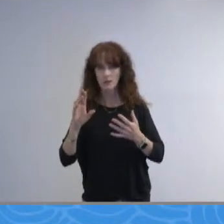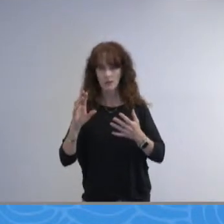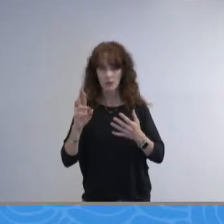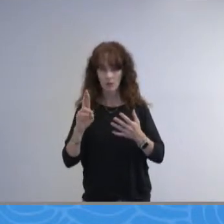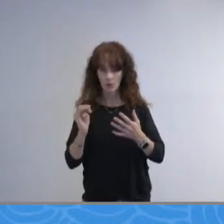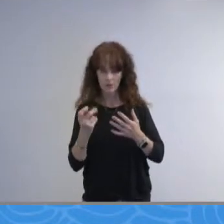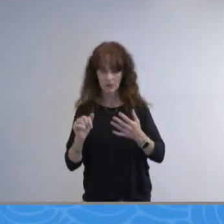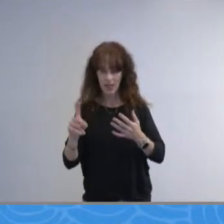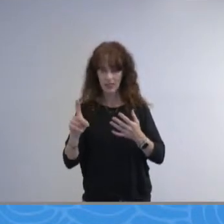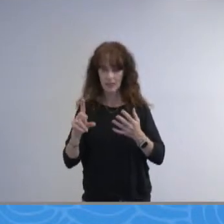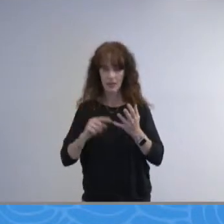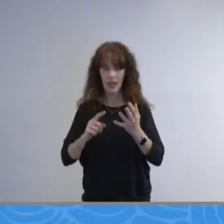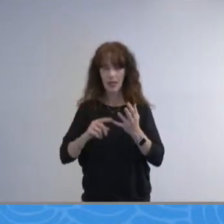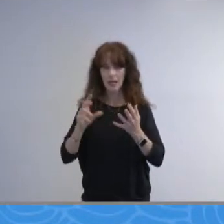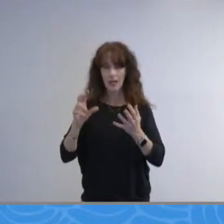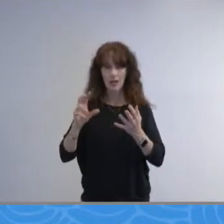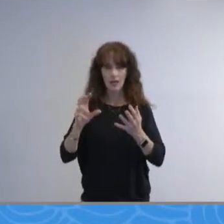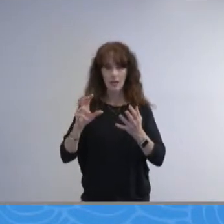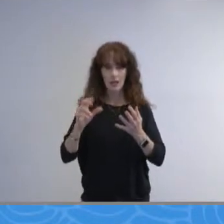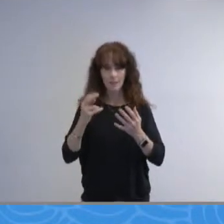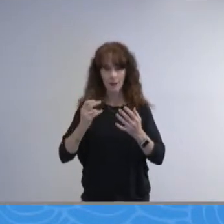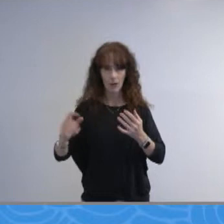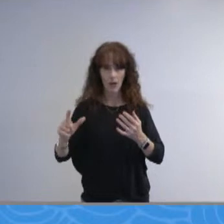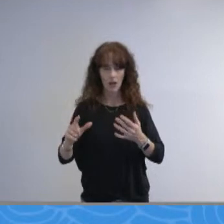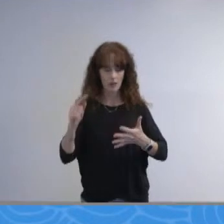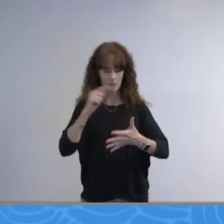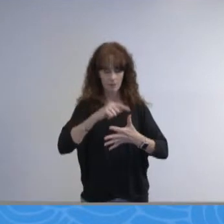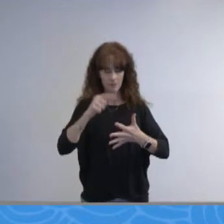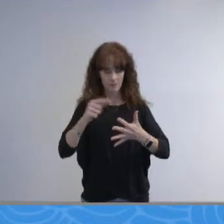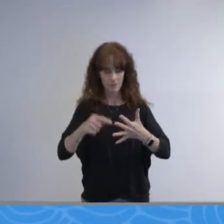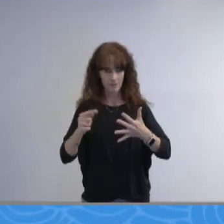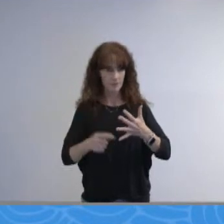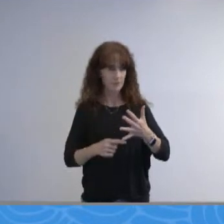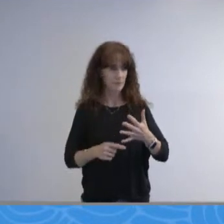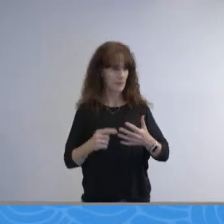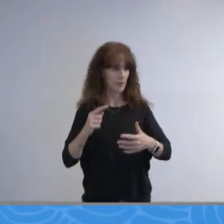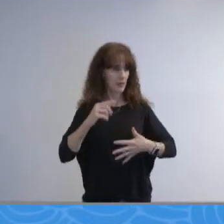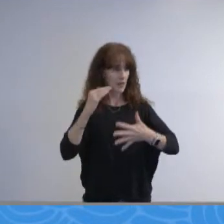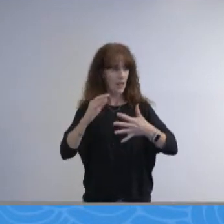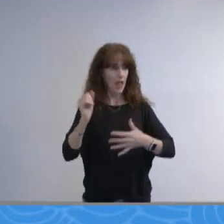our offices are located in Alhambra, Brea, Riverside, and San Diego.